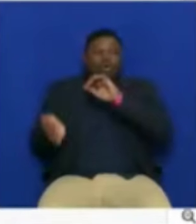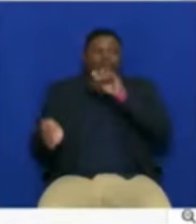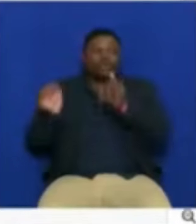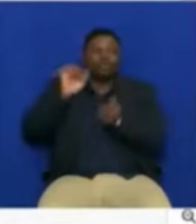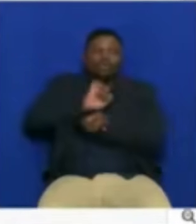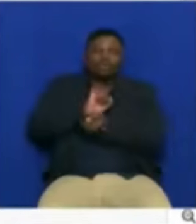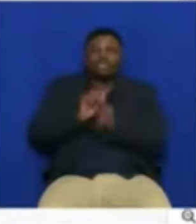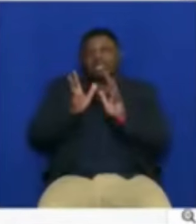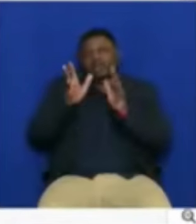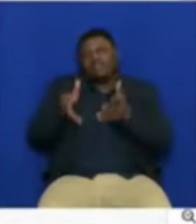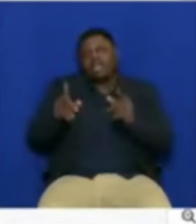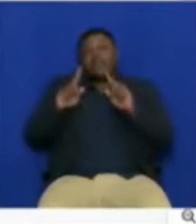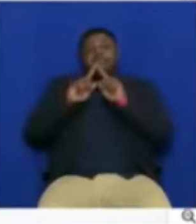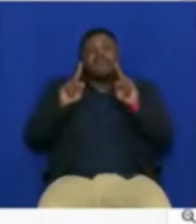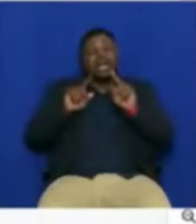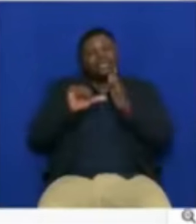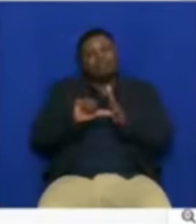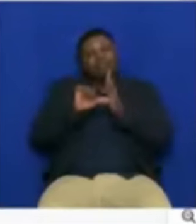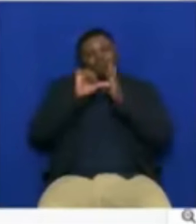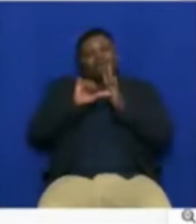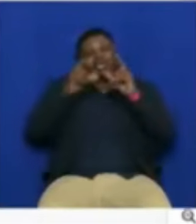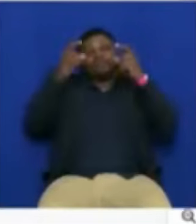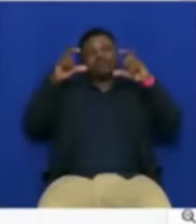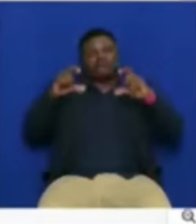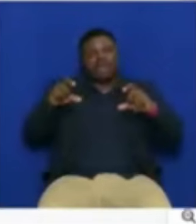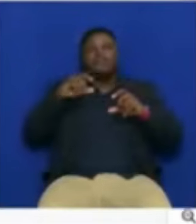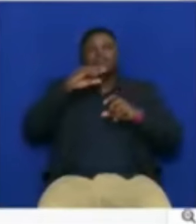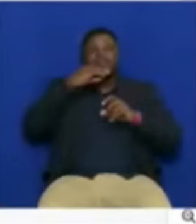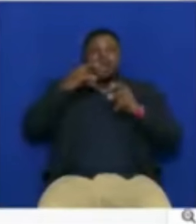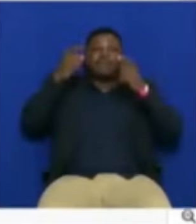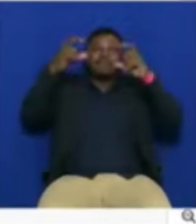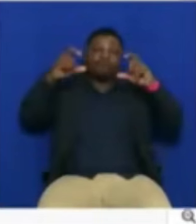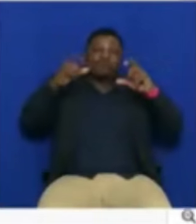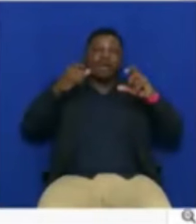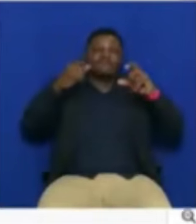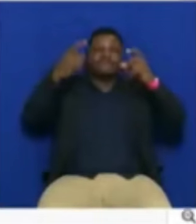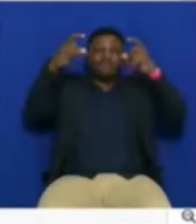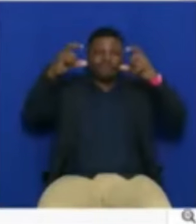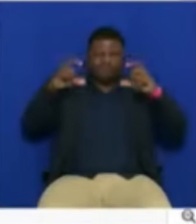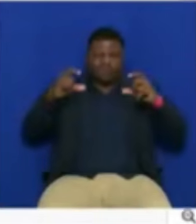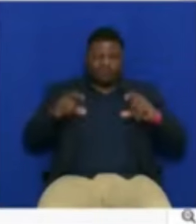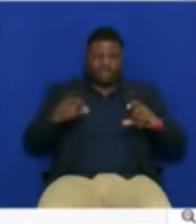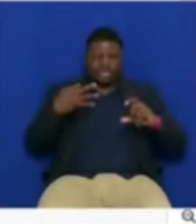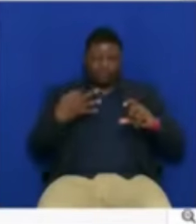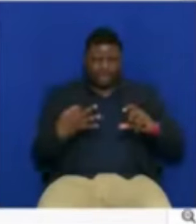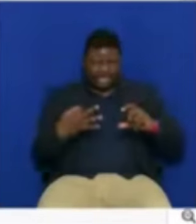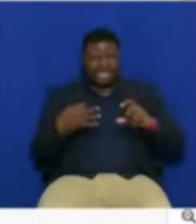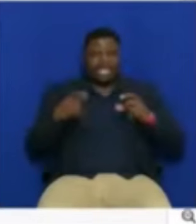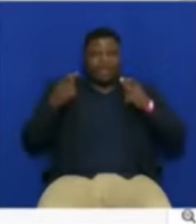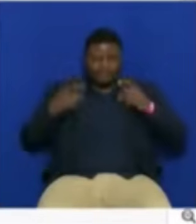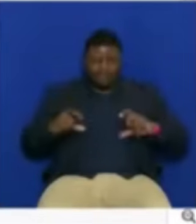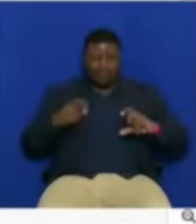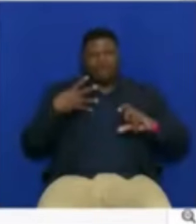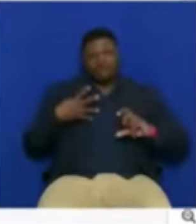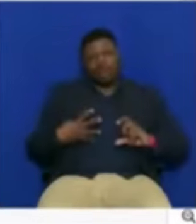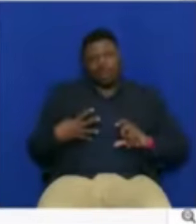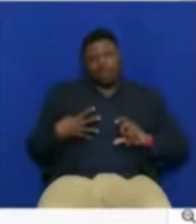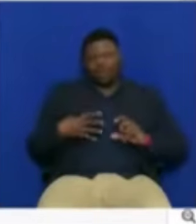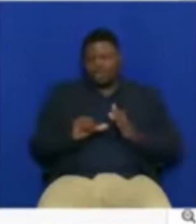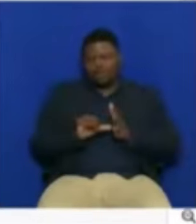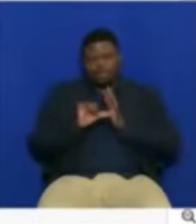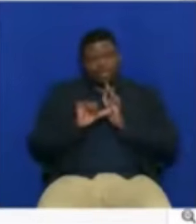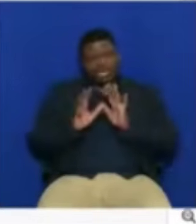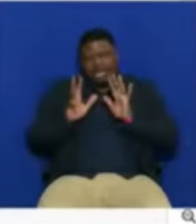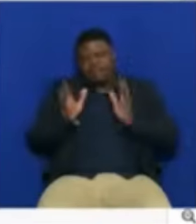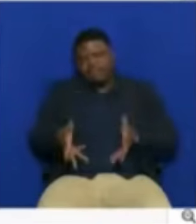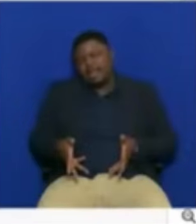and 3. And that's all it tells us. Yes. And it is on that basis I say, if that's the totality of it,